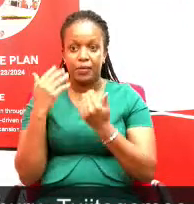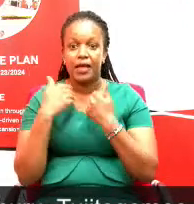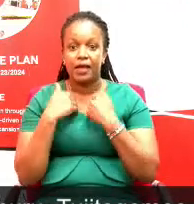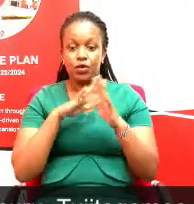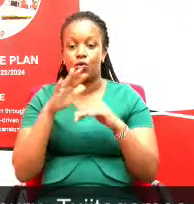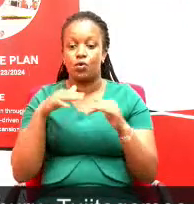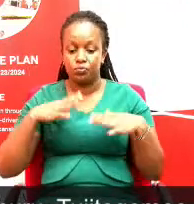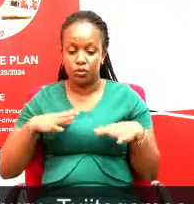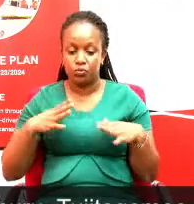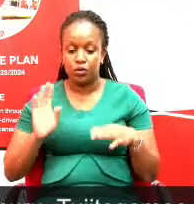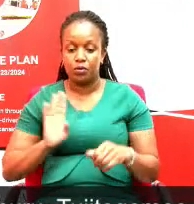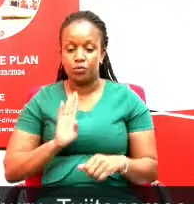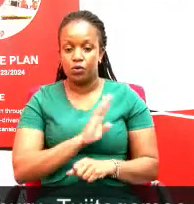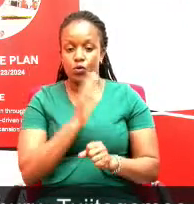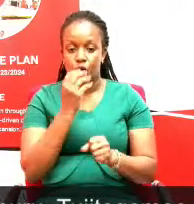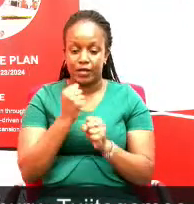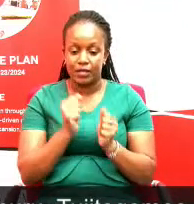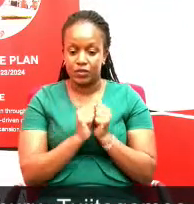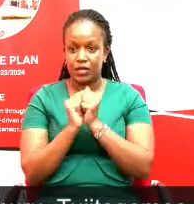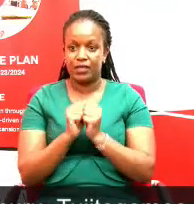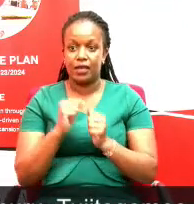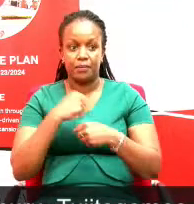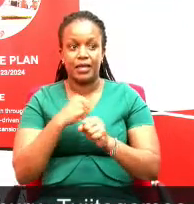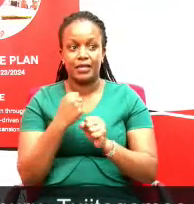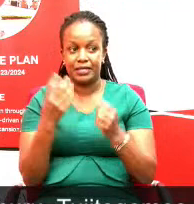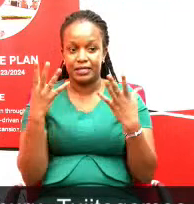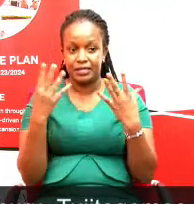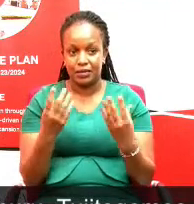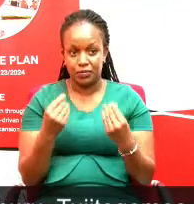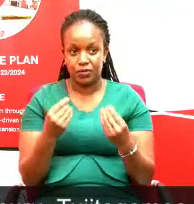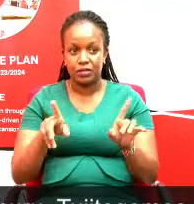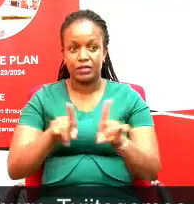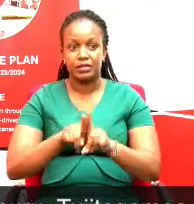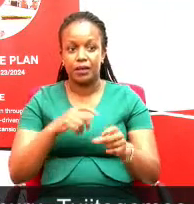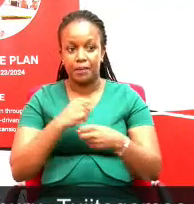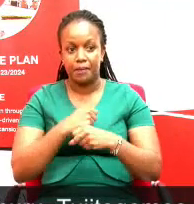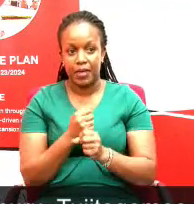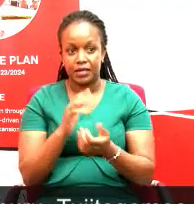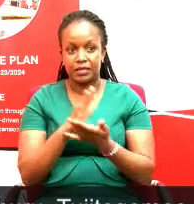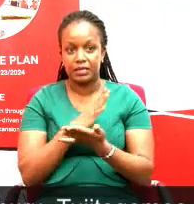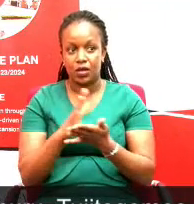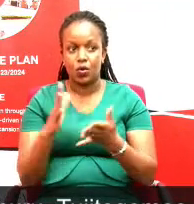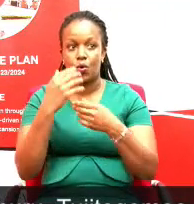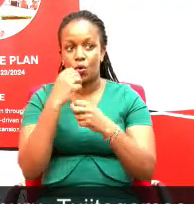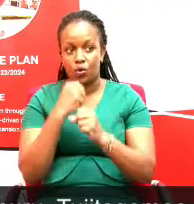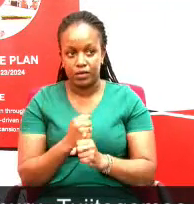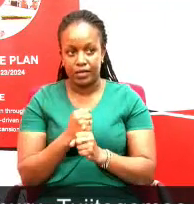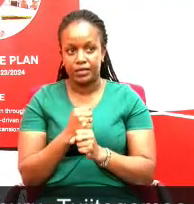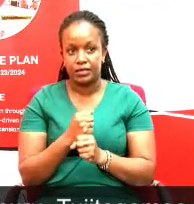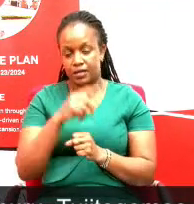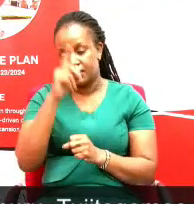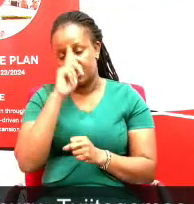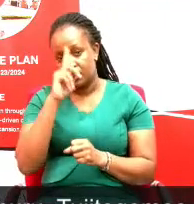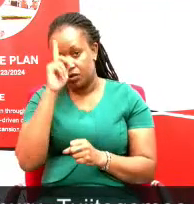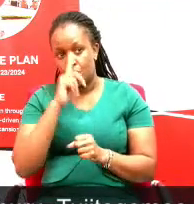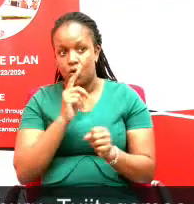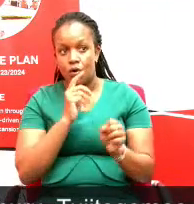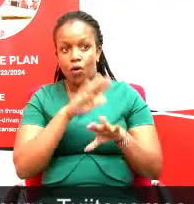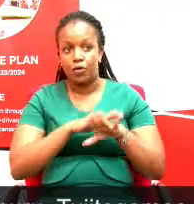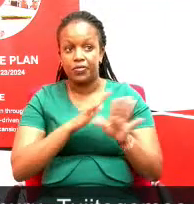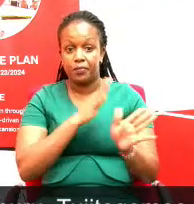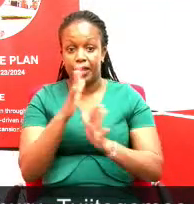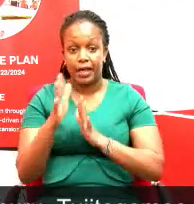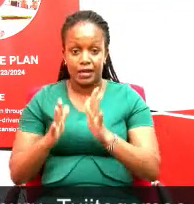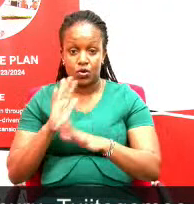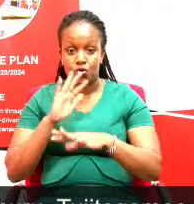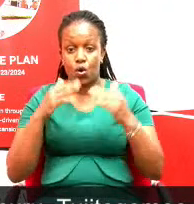by working together, making it simple, and make the stakeholders critical to our planning. As you are